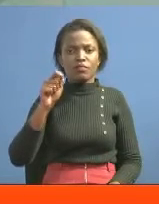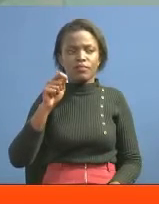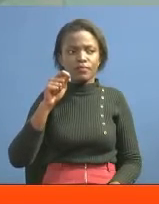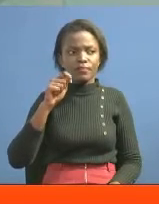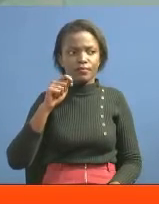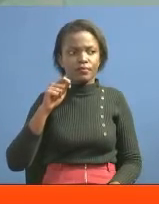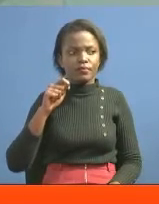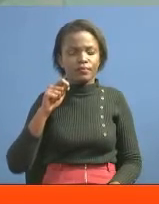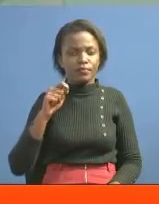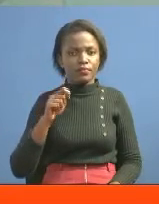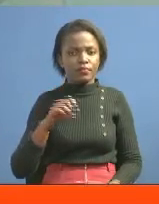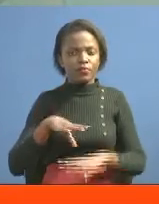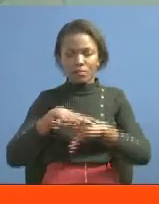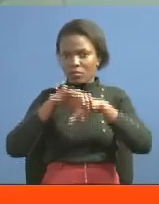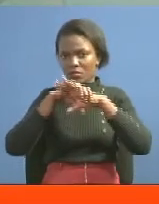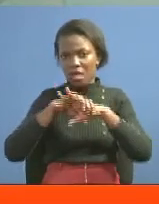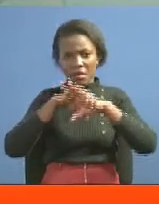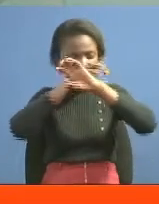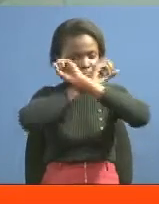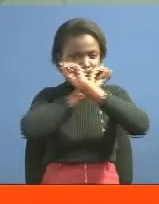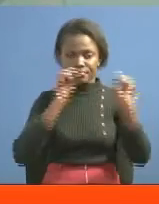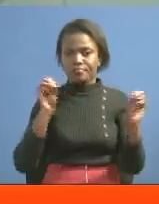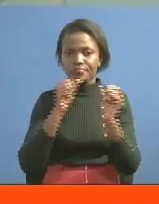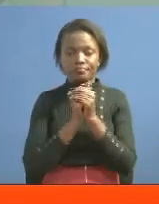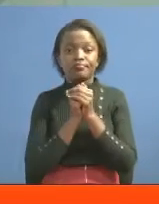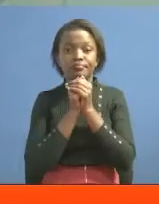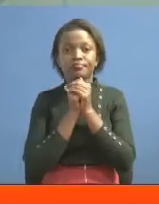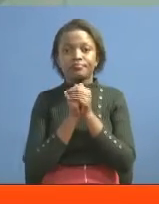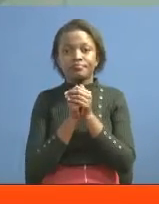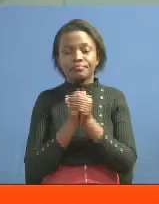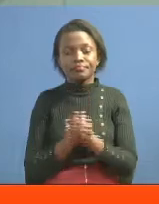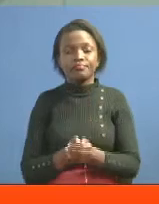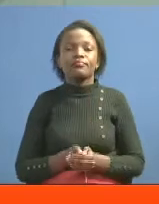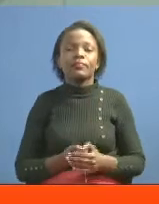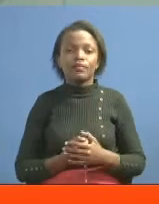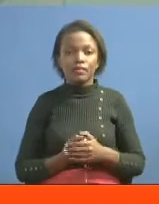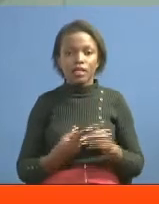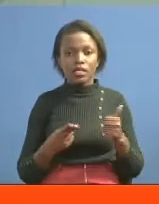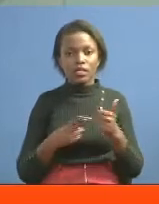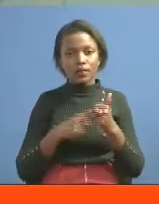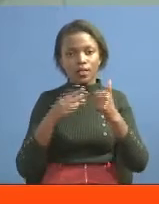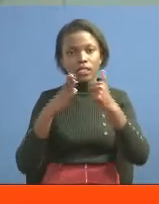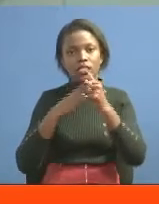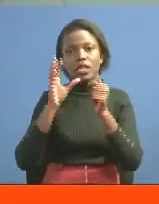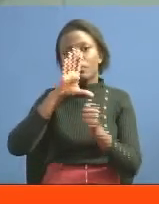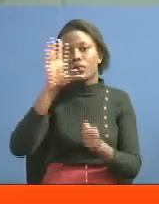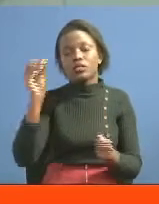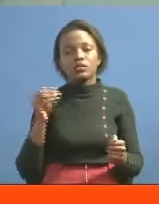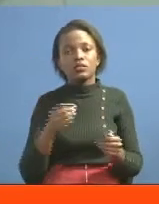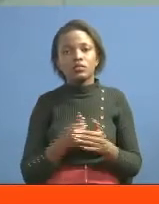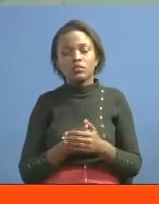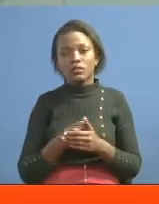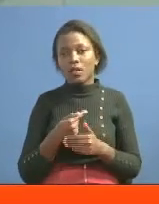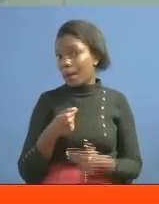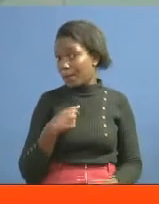didn't get down to these people. They didn't trickle down to these people. Remember, this is 79%, right? Yes. And so for me, it would be